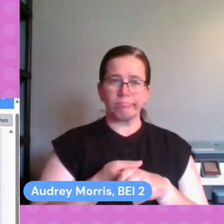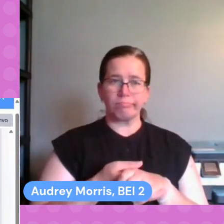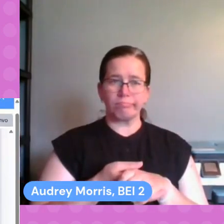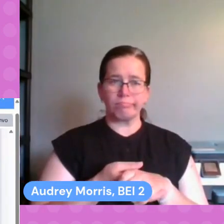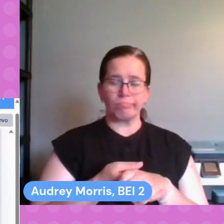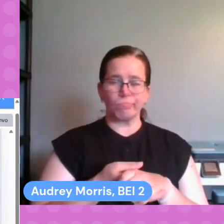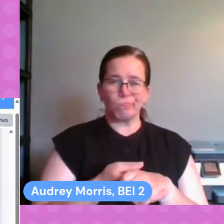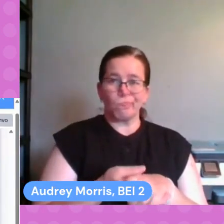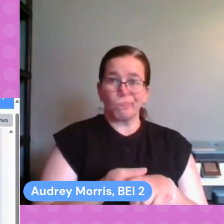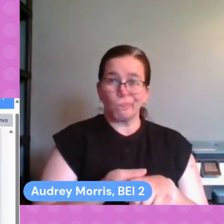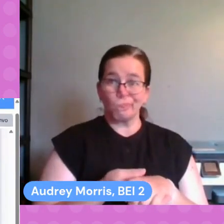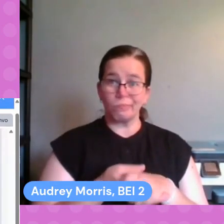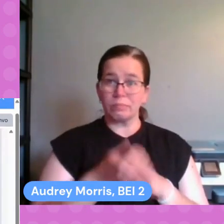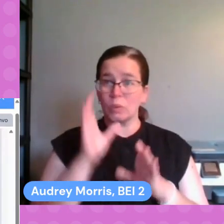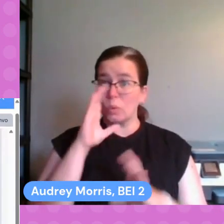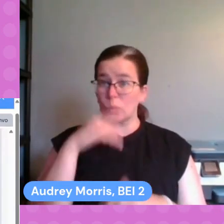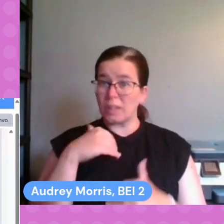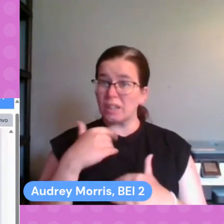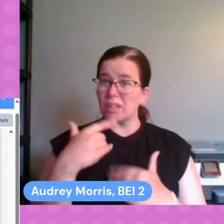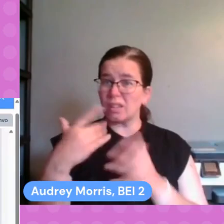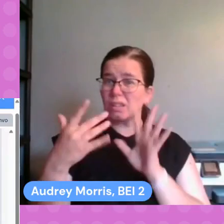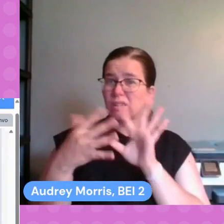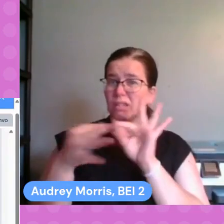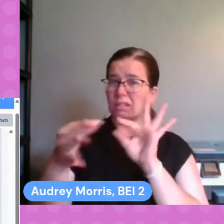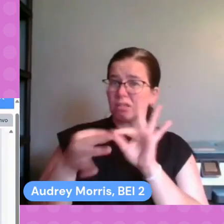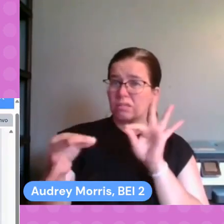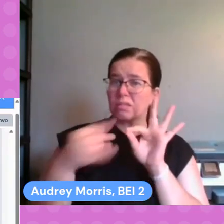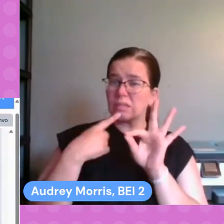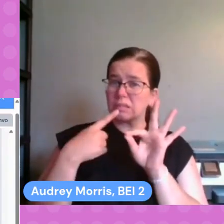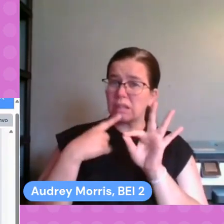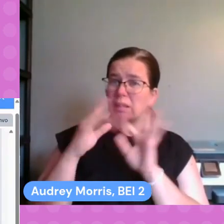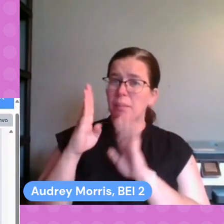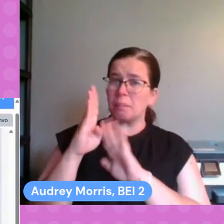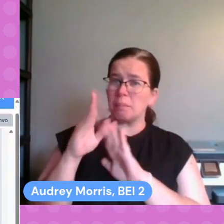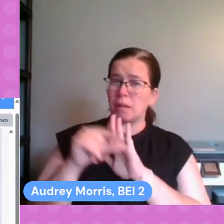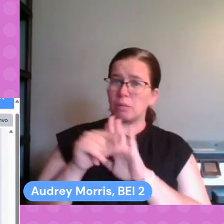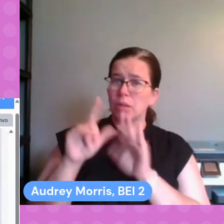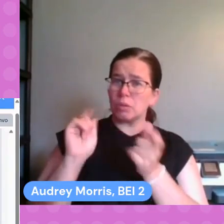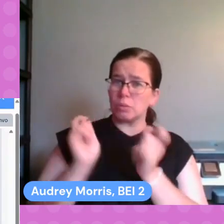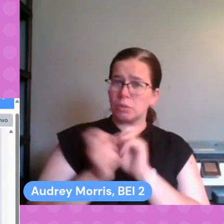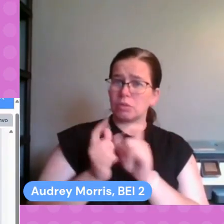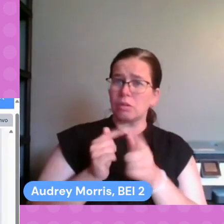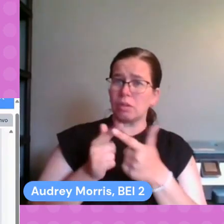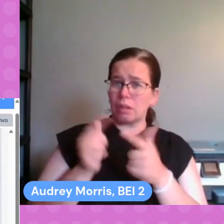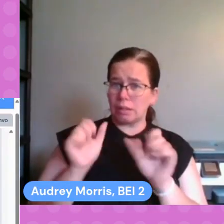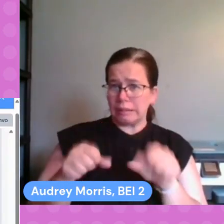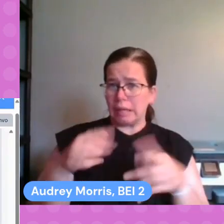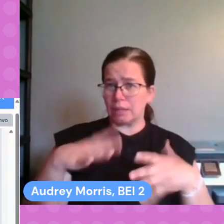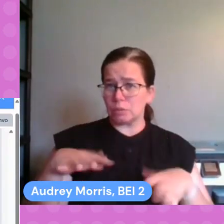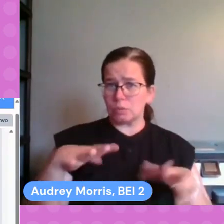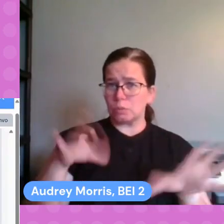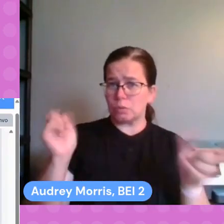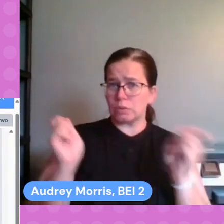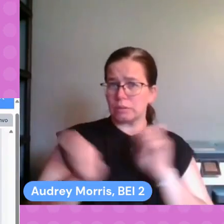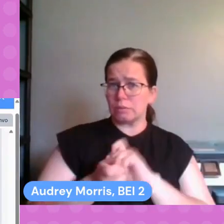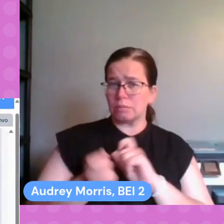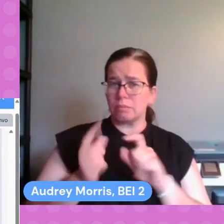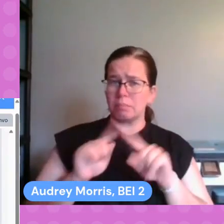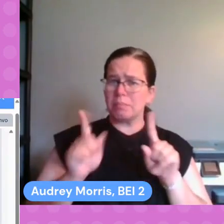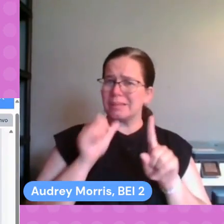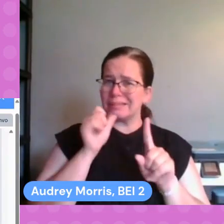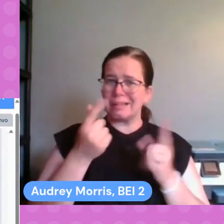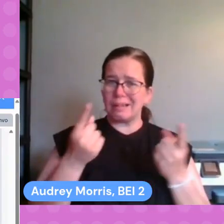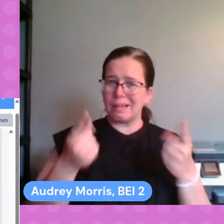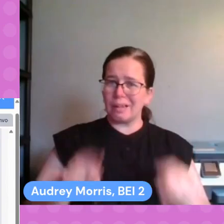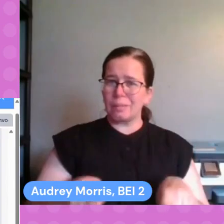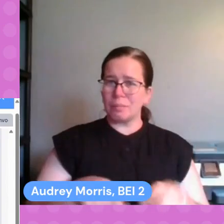Yeah, it's weird because it says when the backdrop switches, switch these to this other costume, and it's not happening.